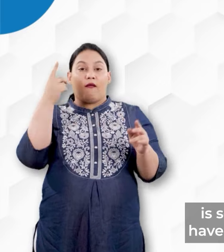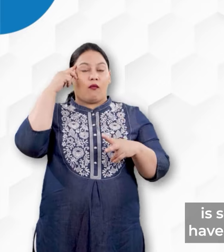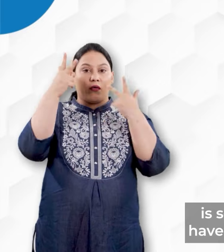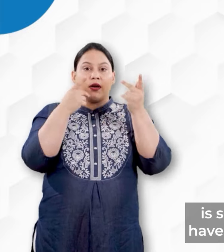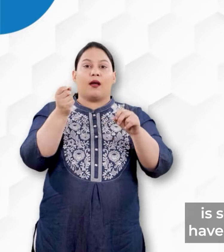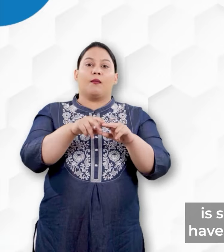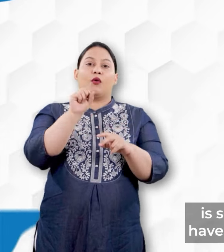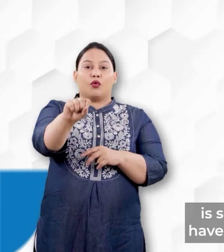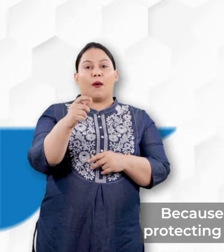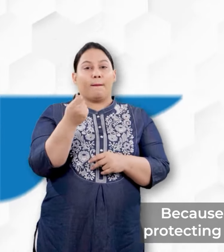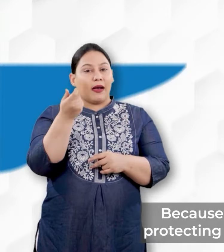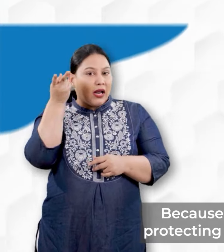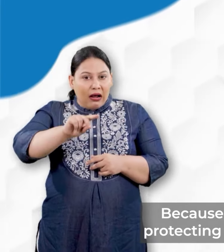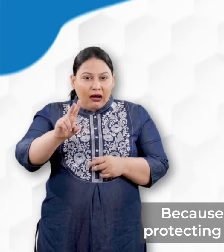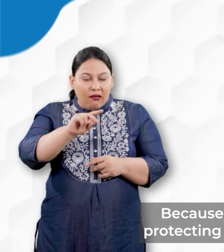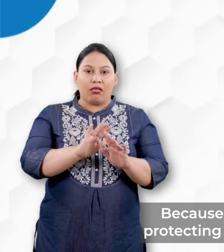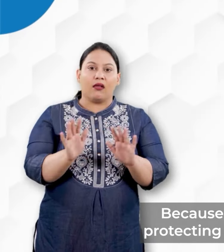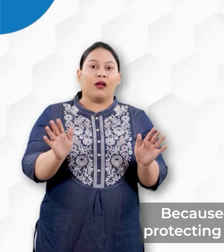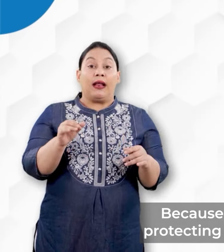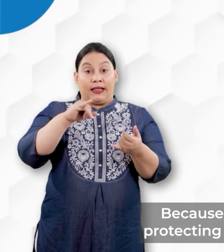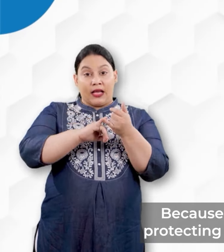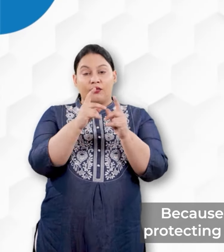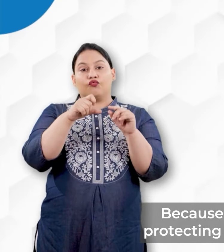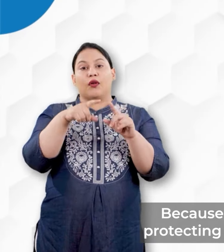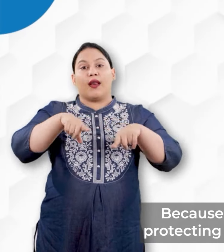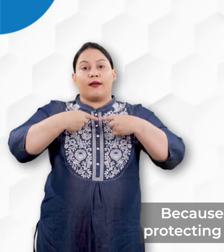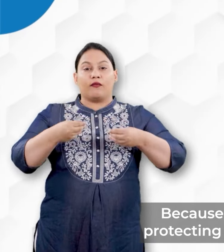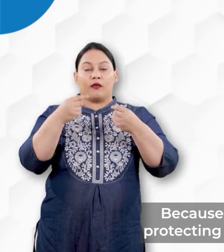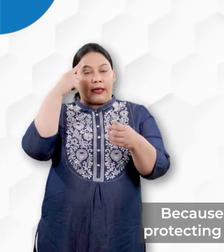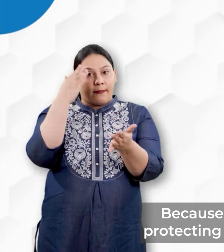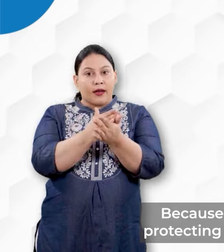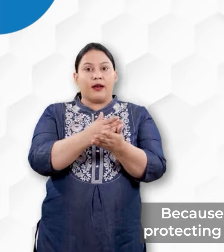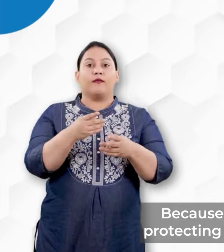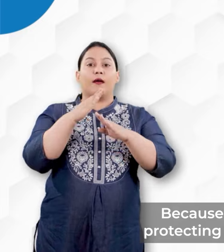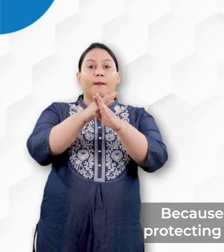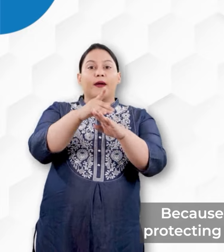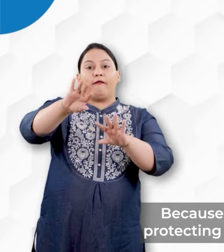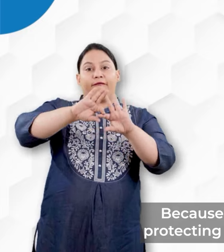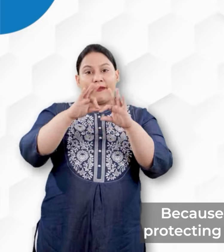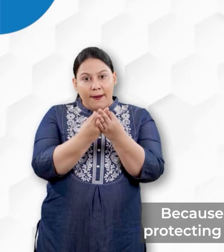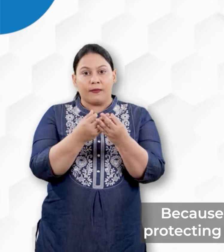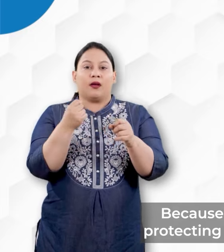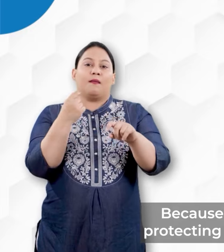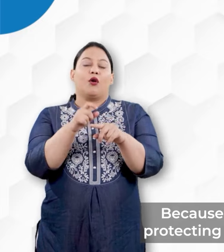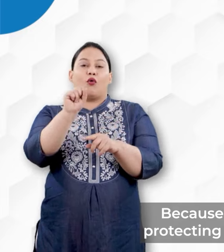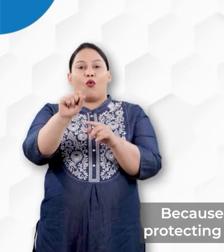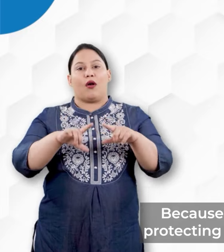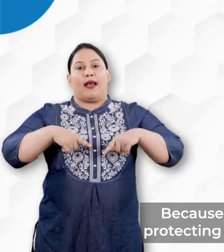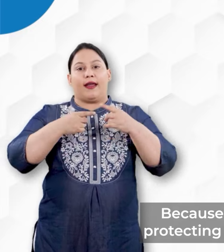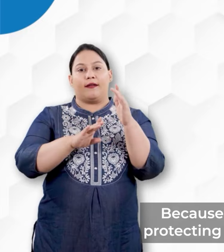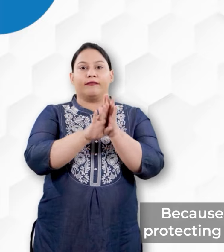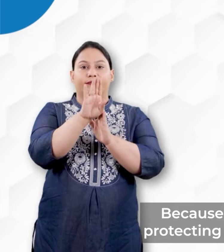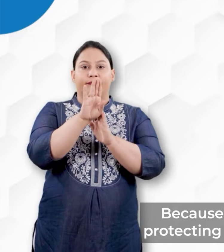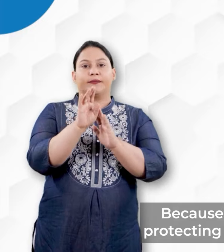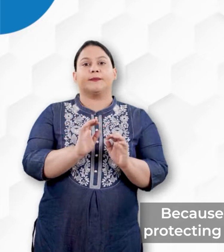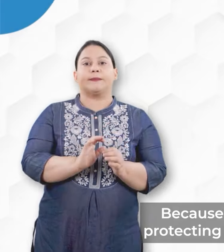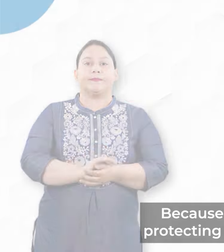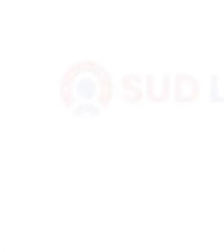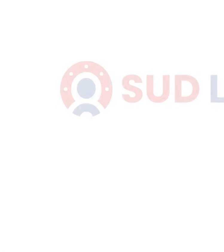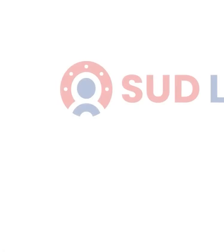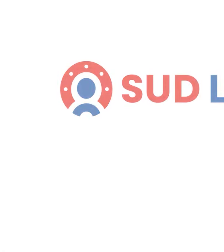worry about again. Because at SUD Life, we believe in protecting families and enriching lives.